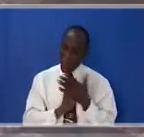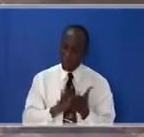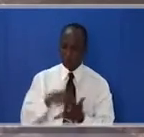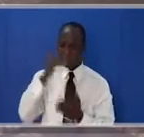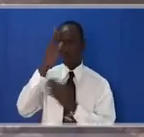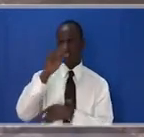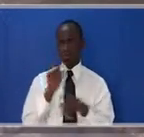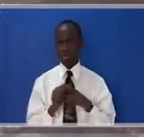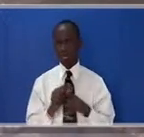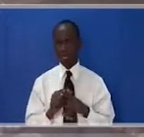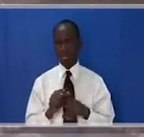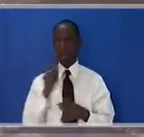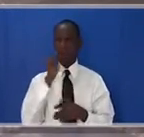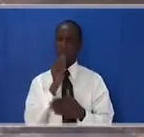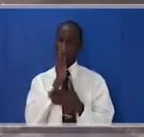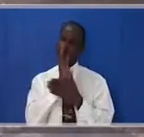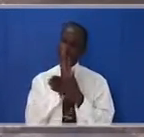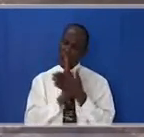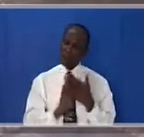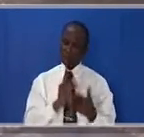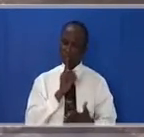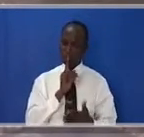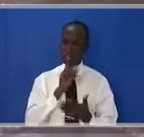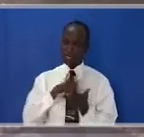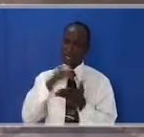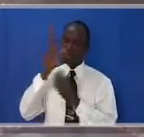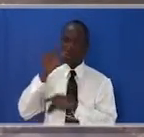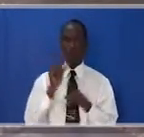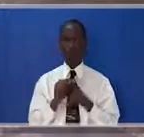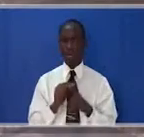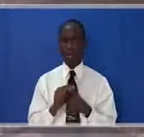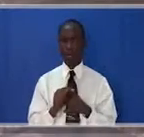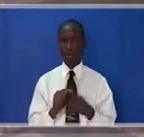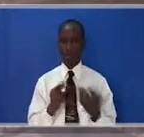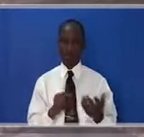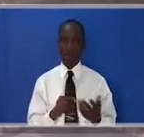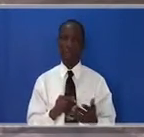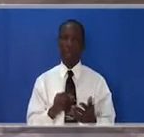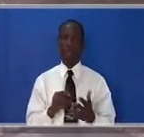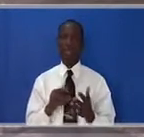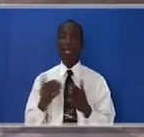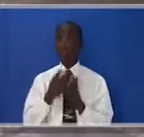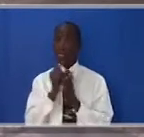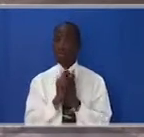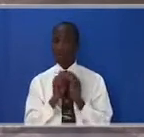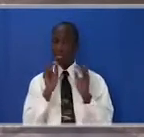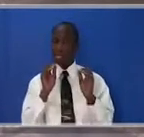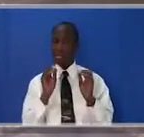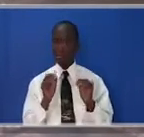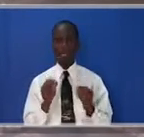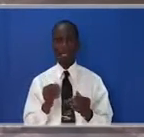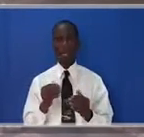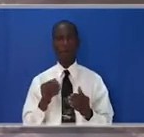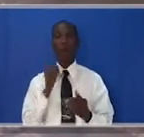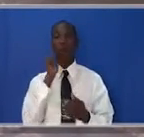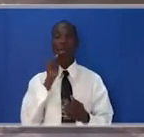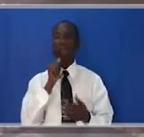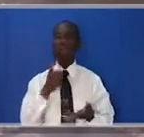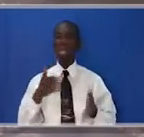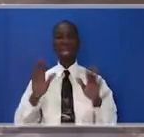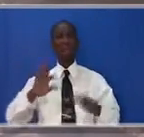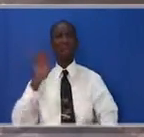11. Or ba, ye come here as seven or a hundred singing in them. Or so, or ba, dear me, man of Christ, one church, and now only your better master name,